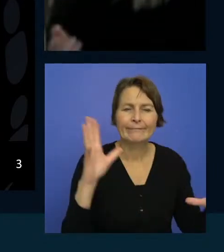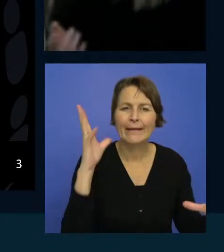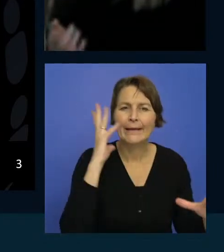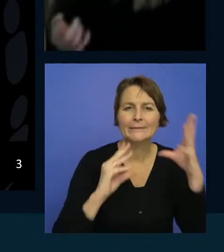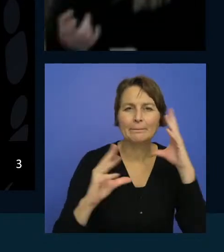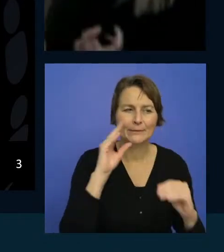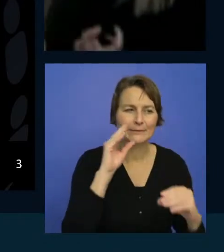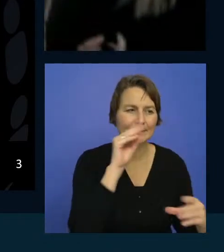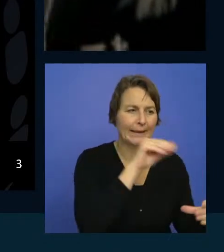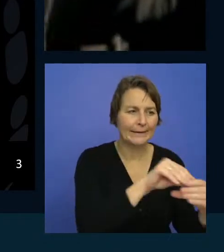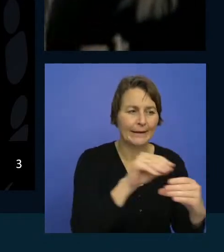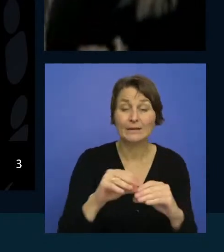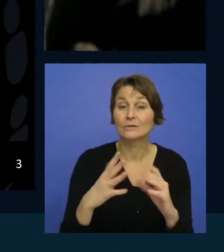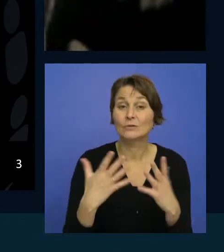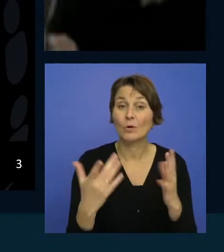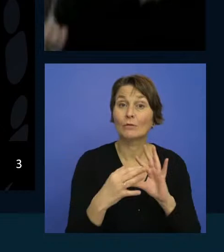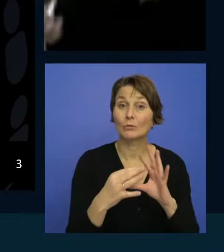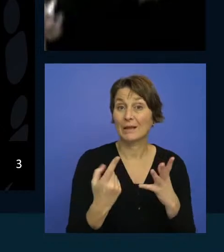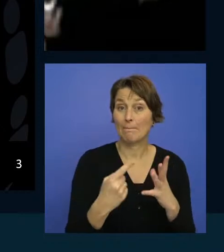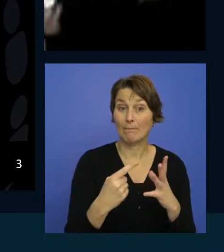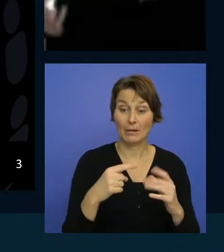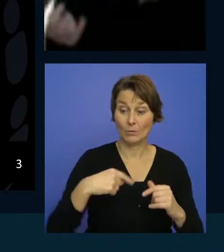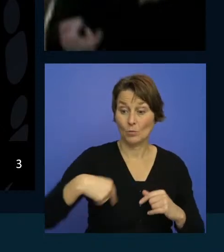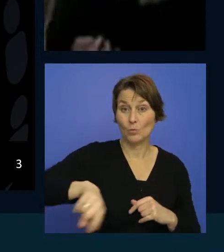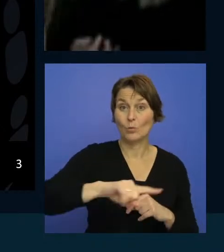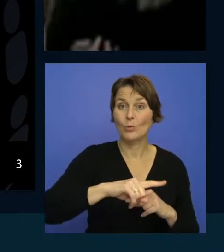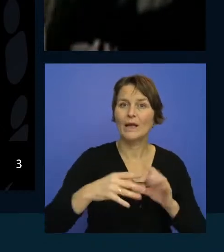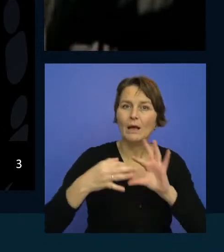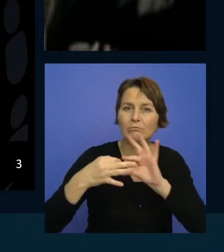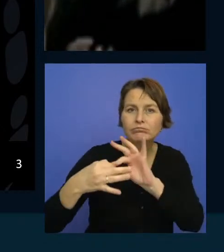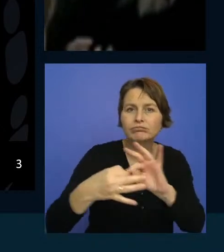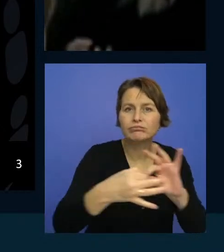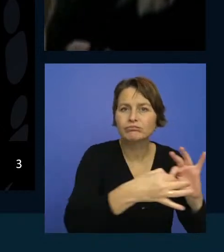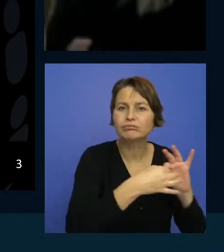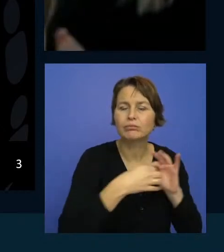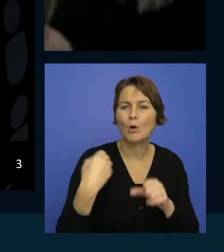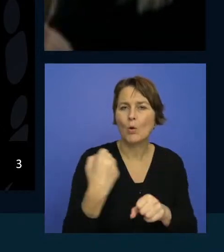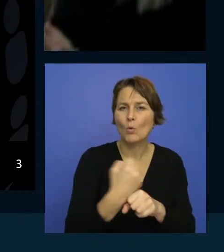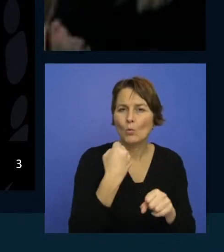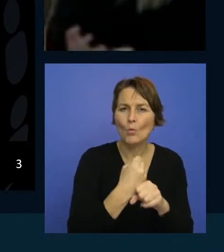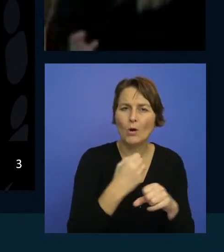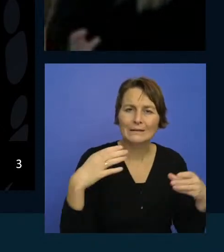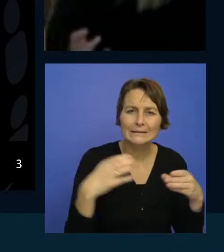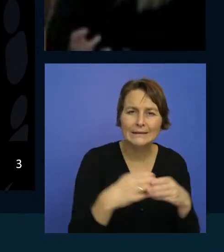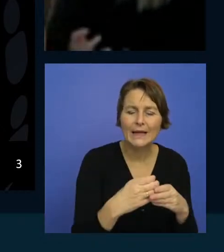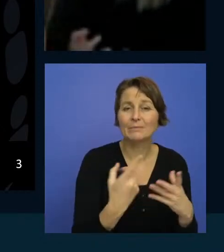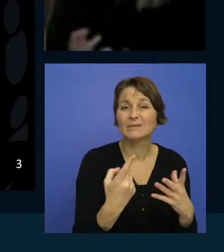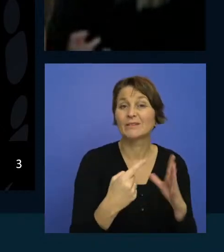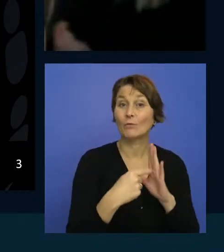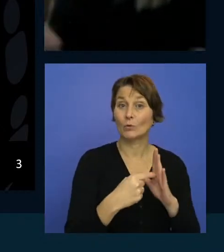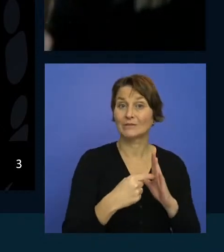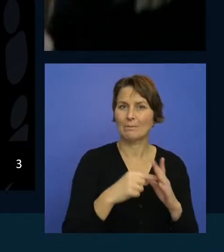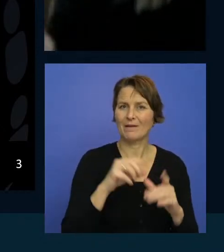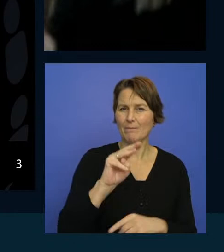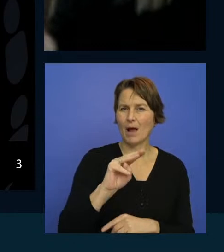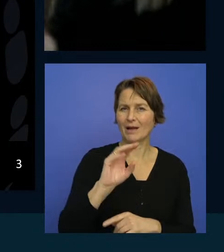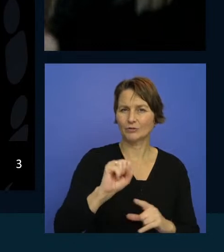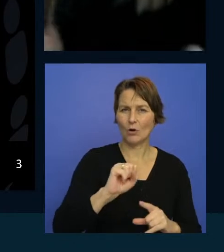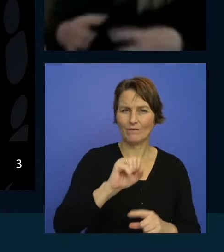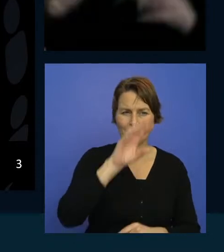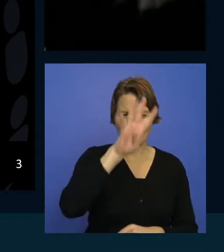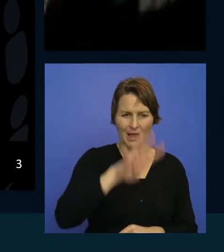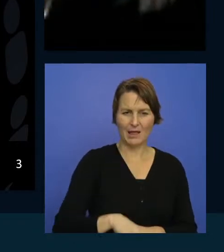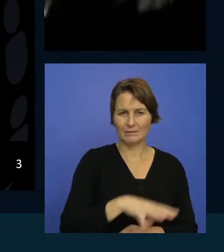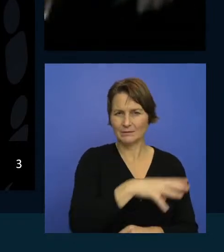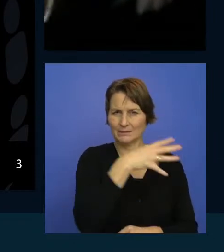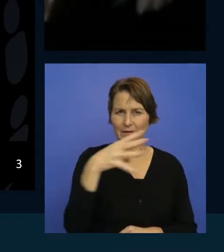that's collaborating in Teams, if it's exploring data in Microsoft Excel, for instance, or leveraging